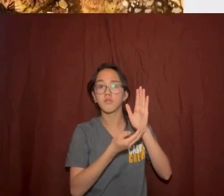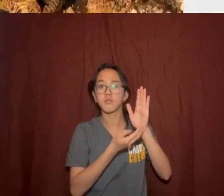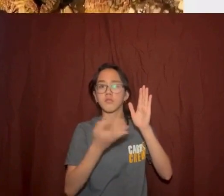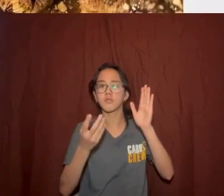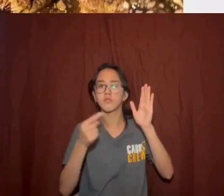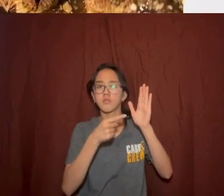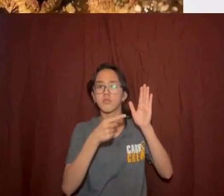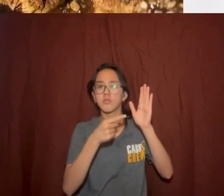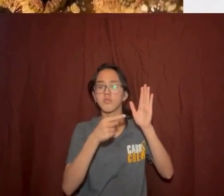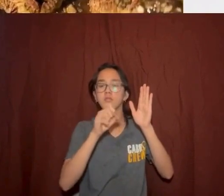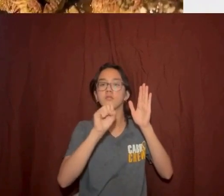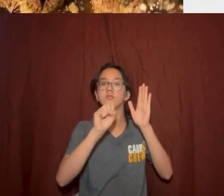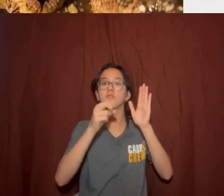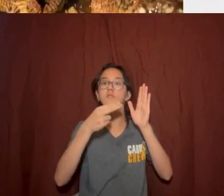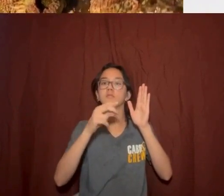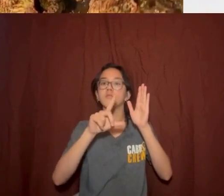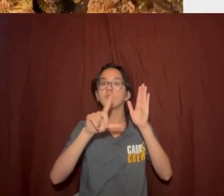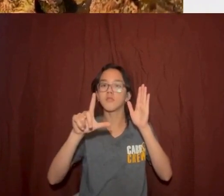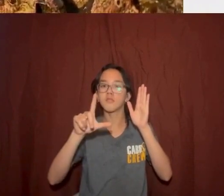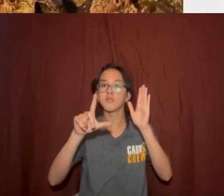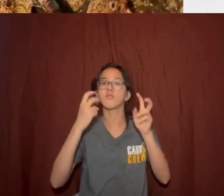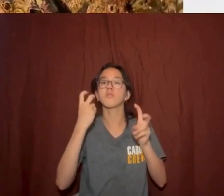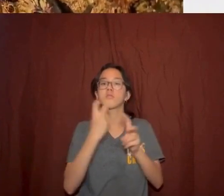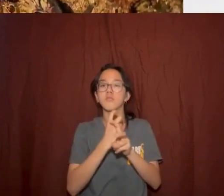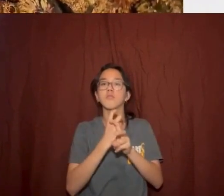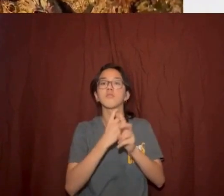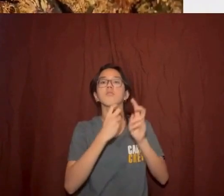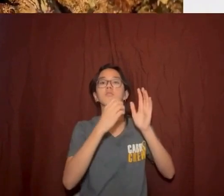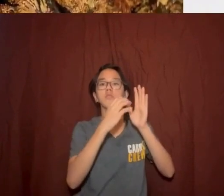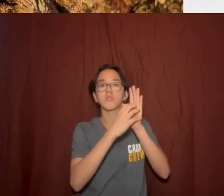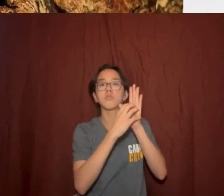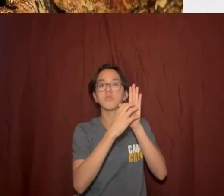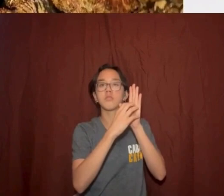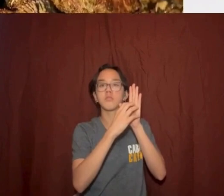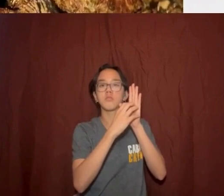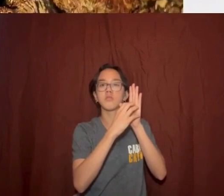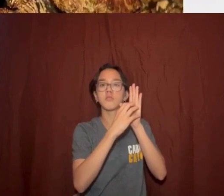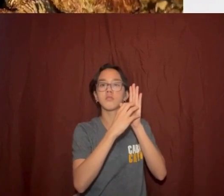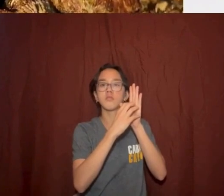What's around its body? It's a shell.